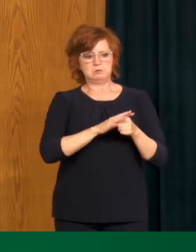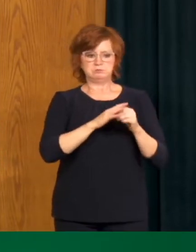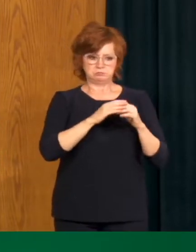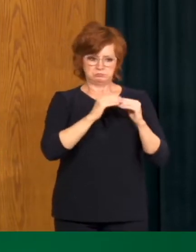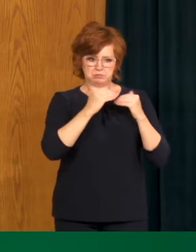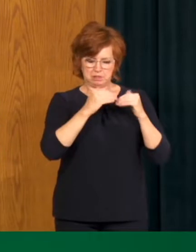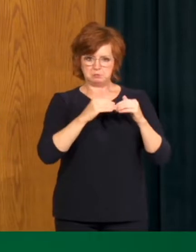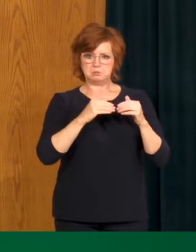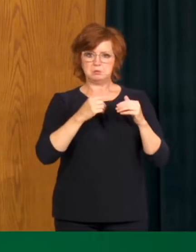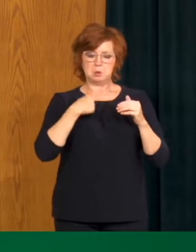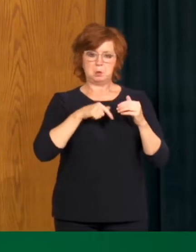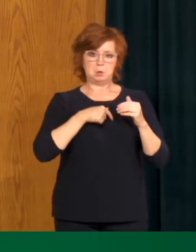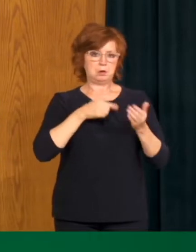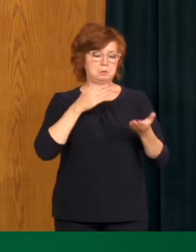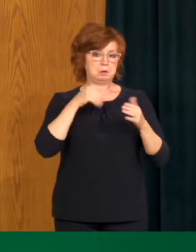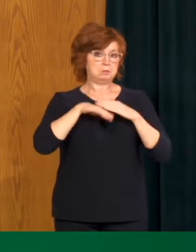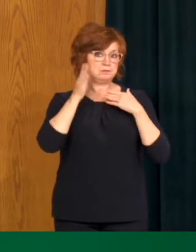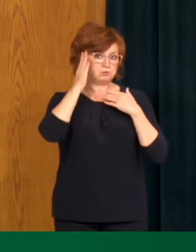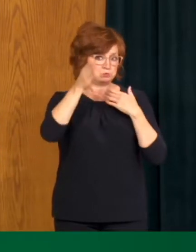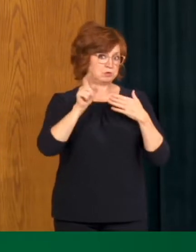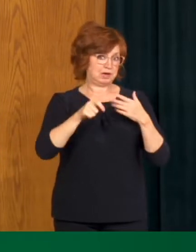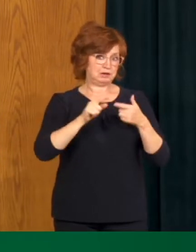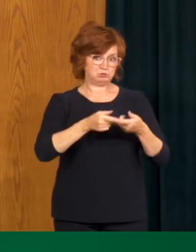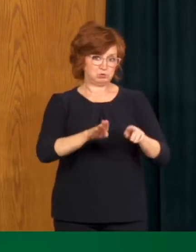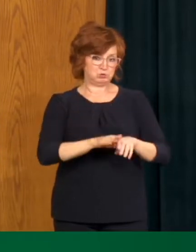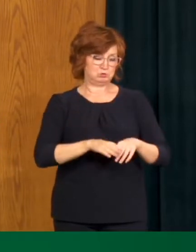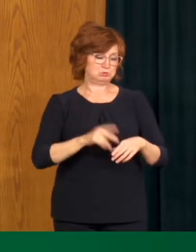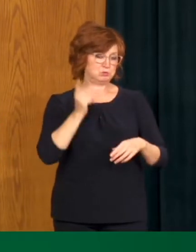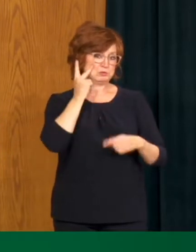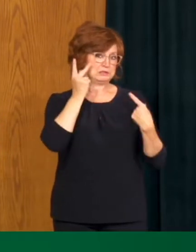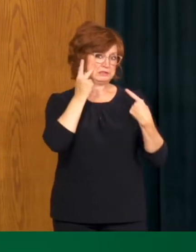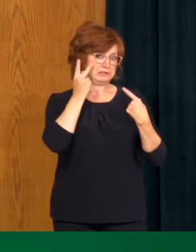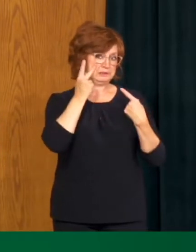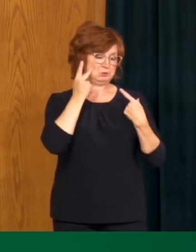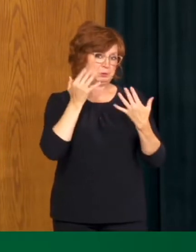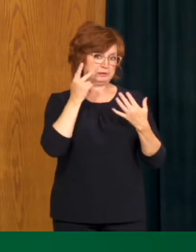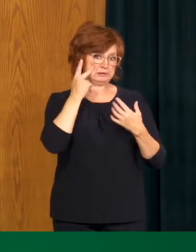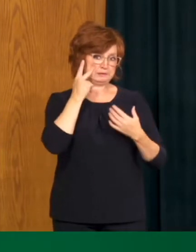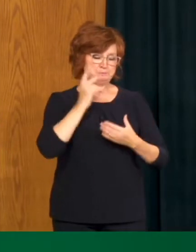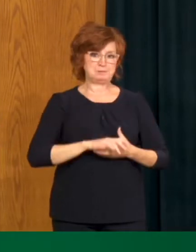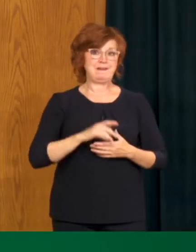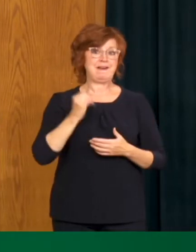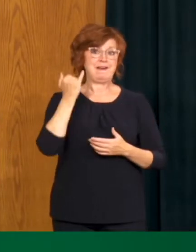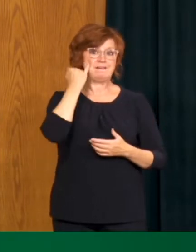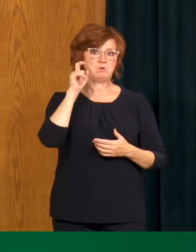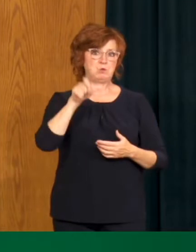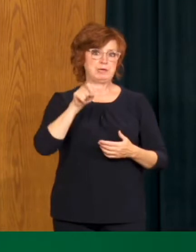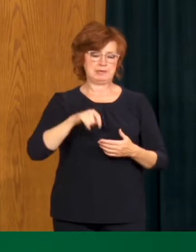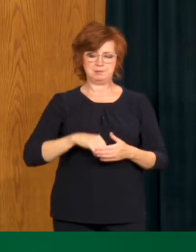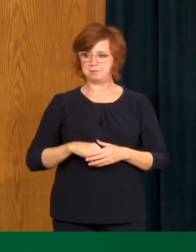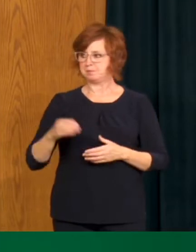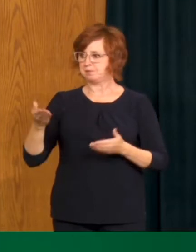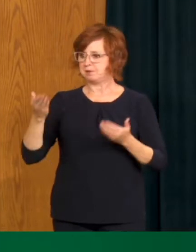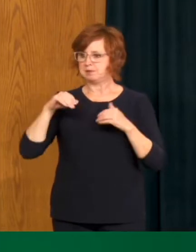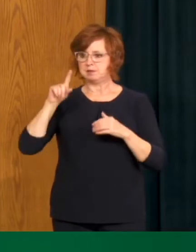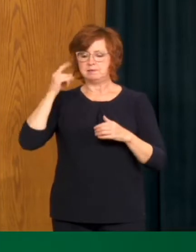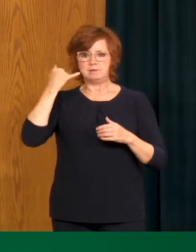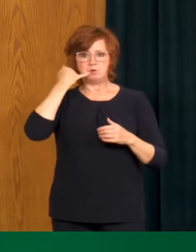we won't preclude that we would take more if we deem them to be necessary. We'll take our next question on the